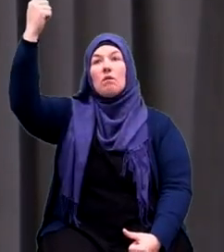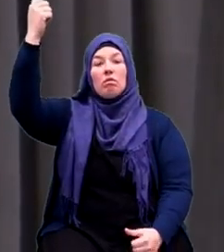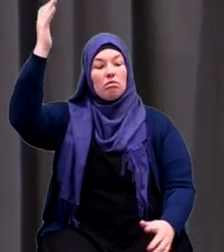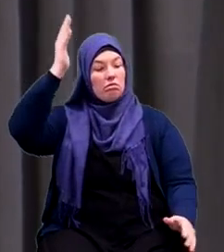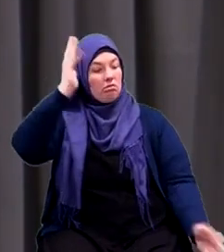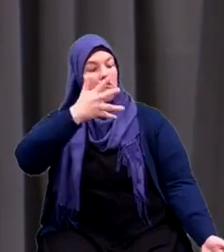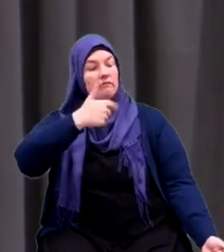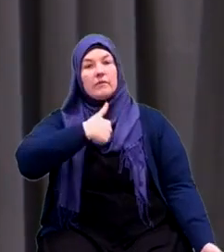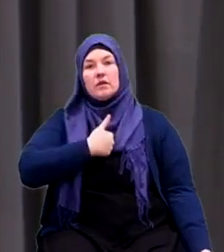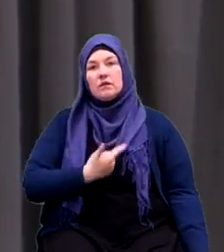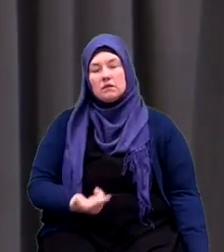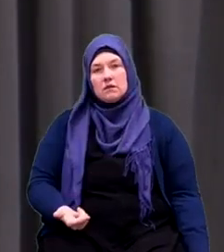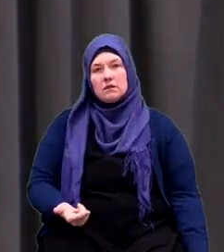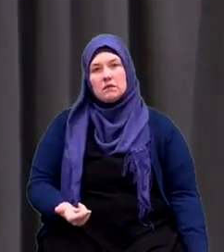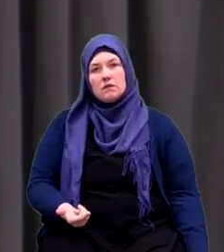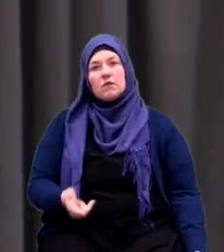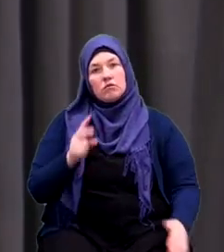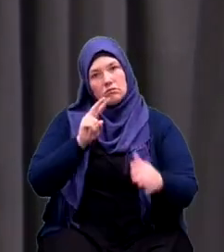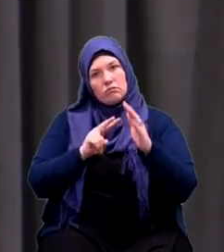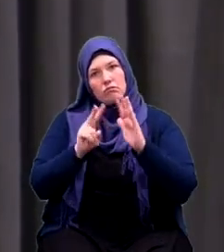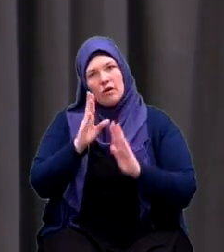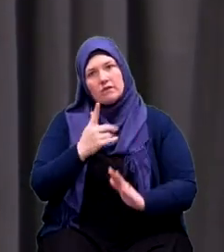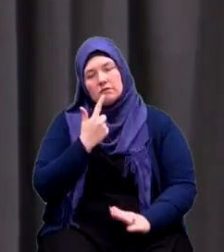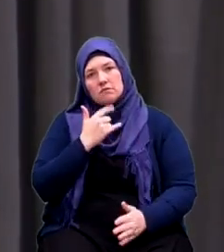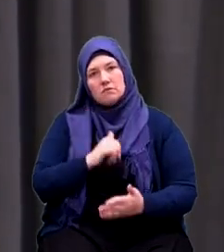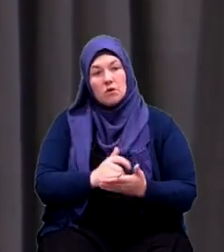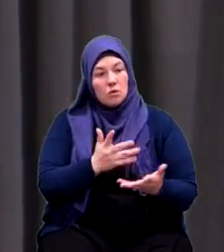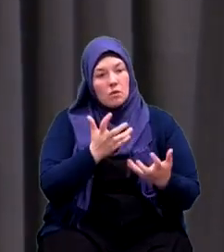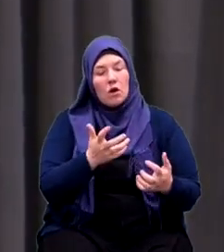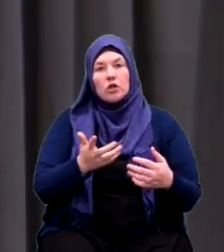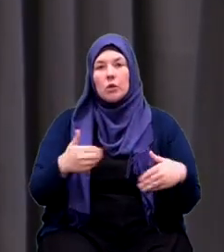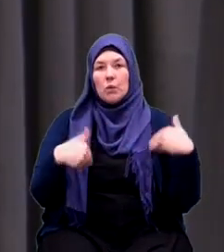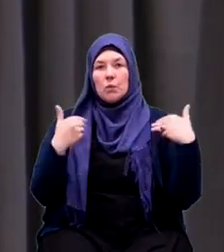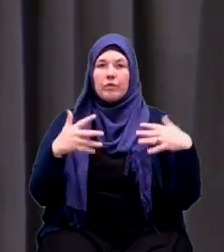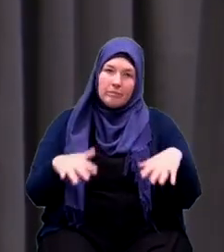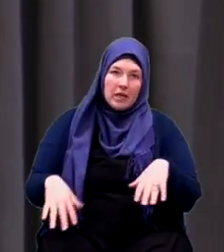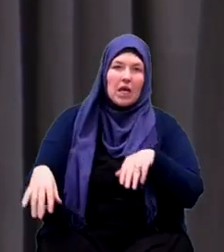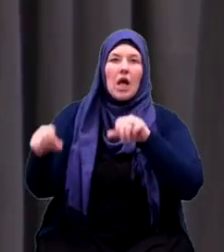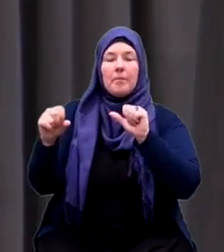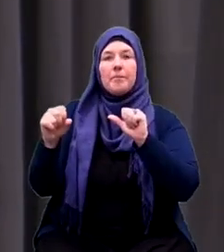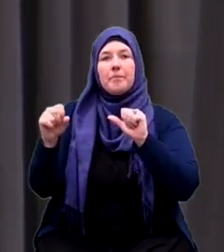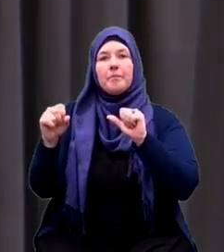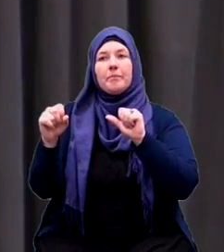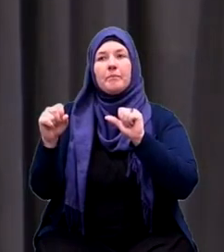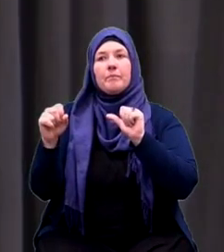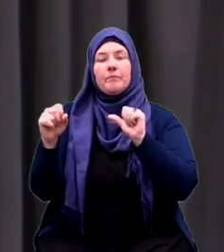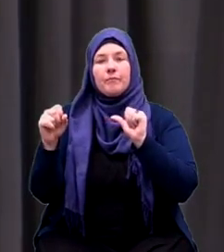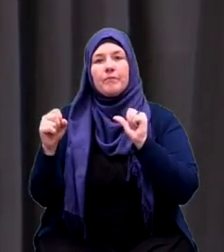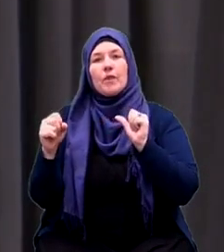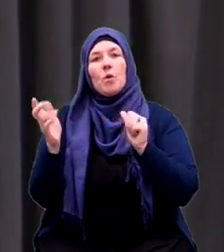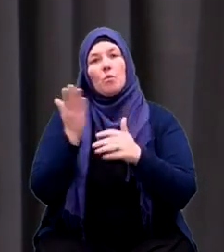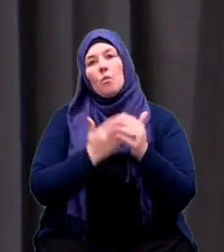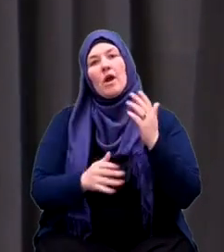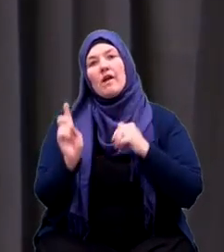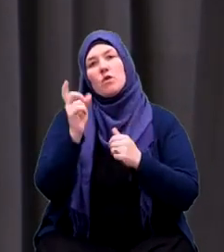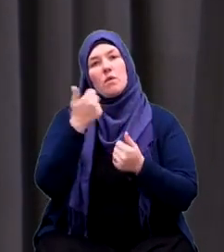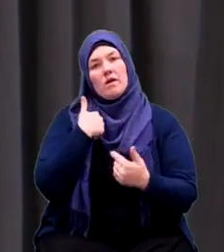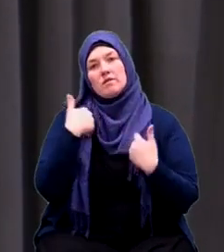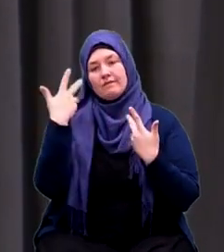down. We want you, the youth, to pick up from where everybody has